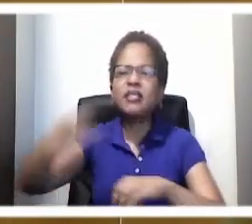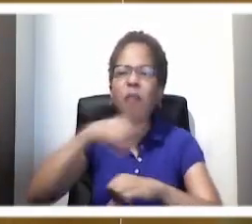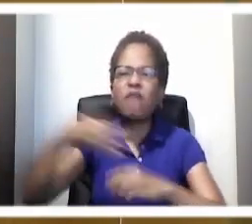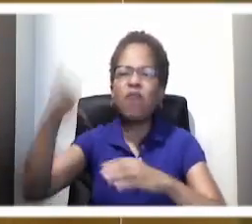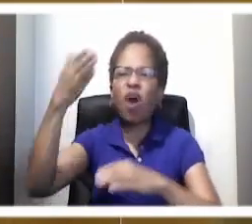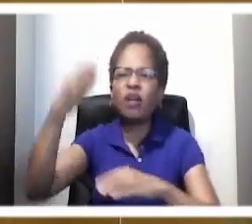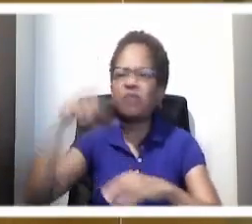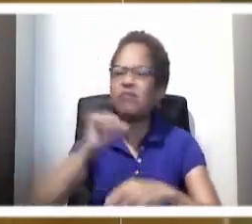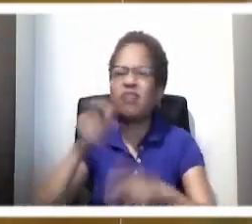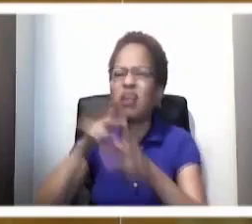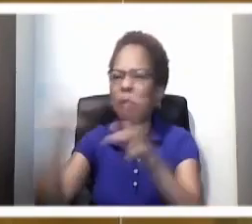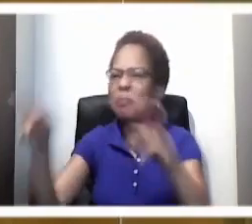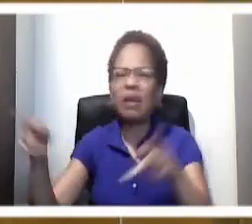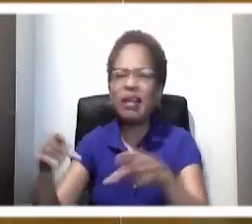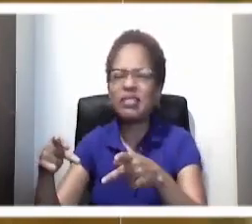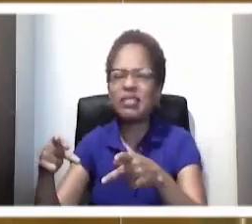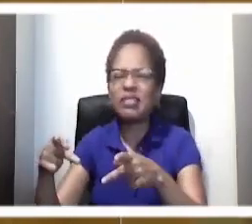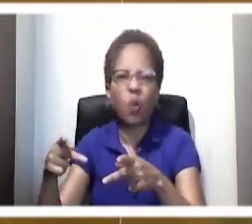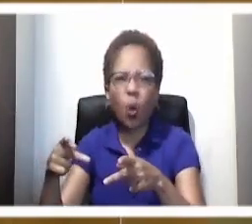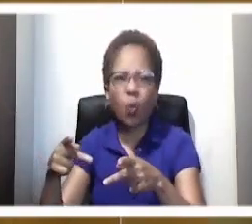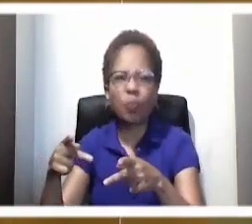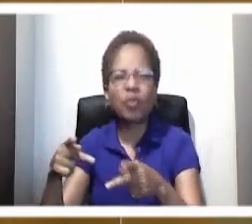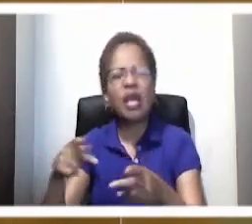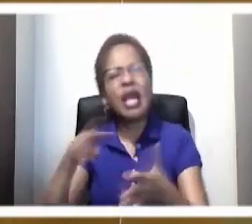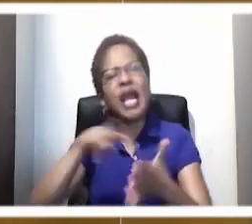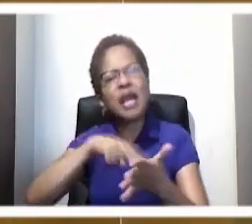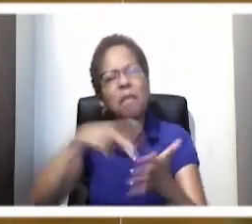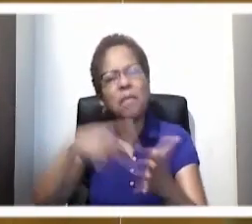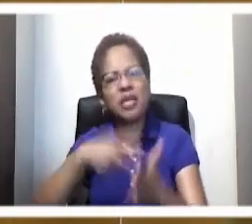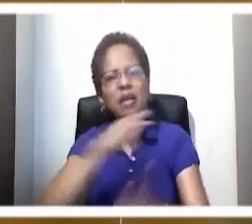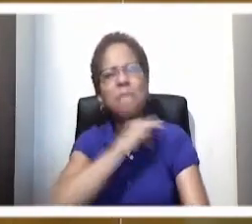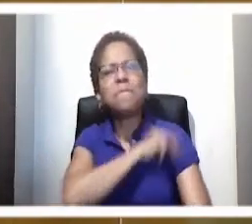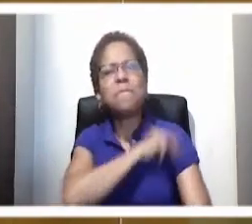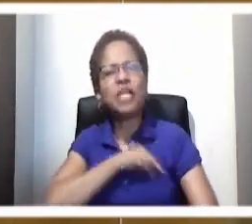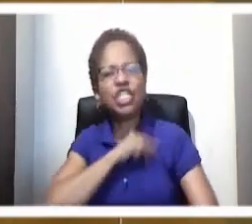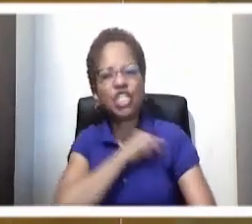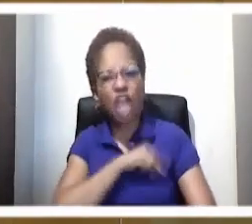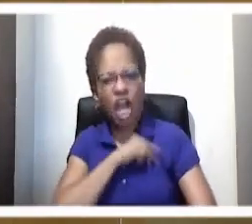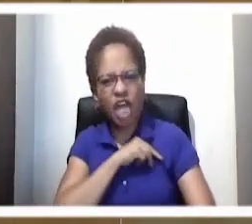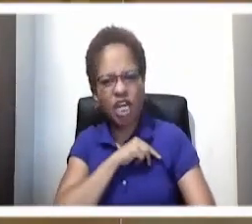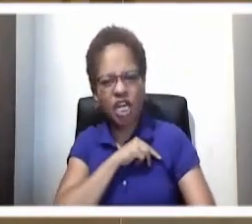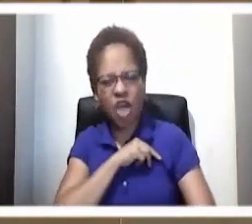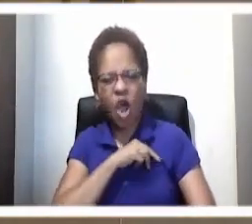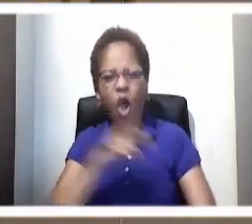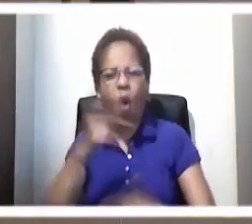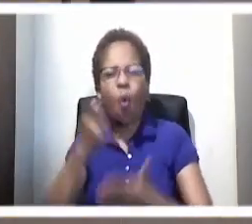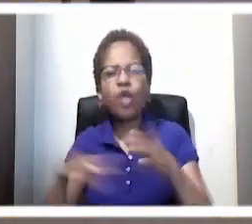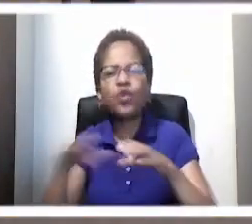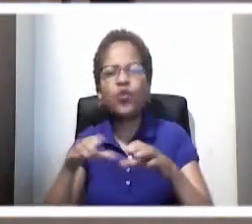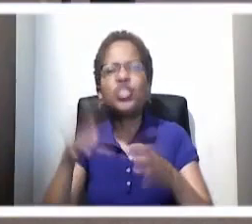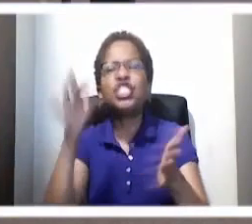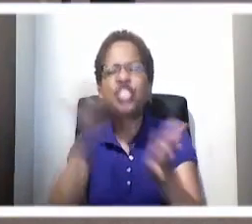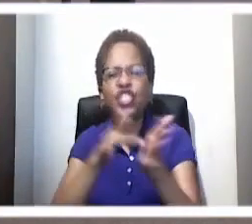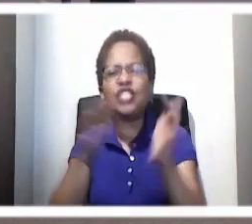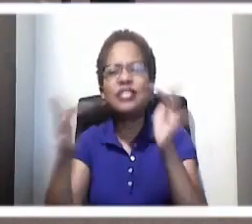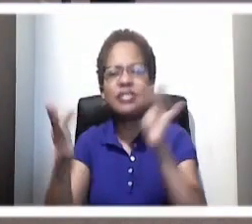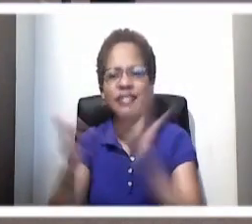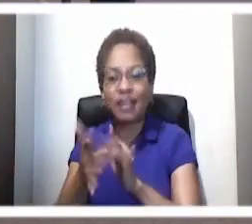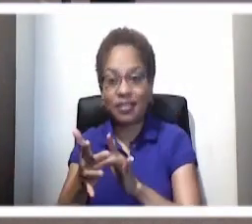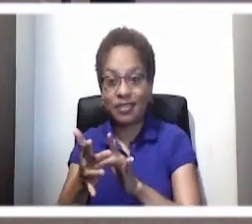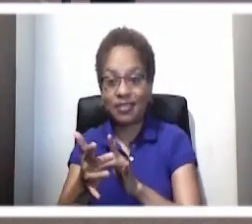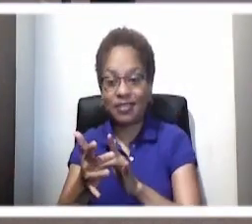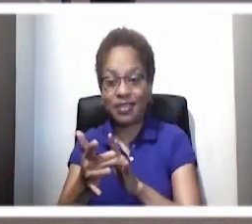to the person and the mission of Jesus Christ, the reign of God in the person and mission of Jesus